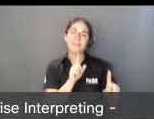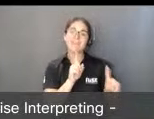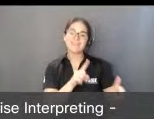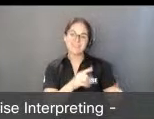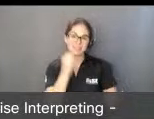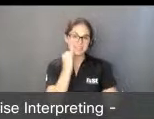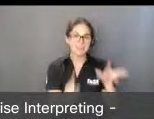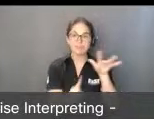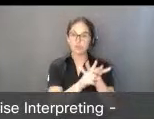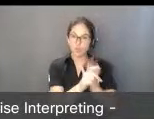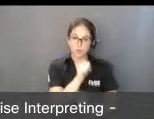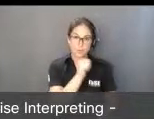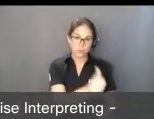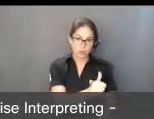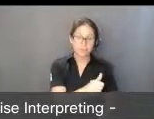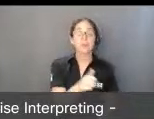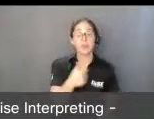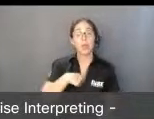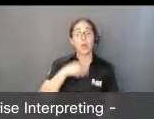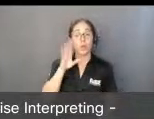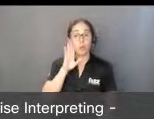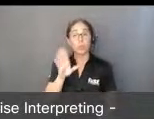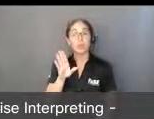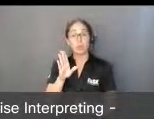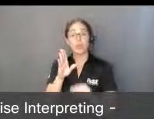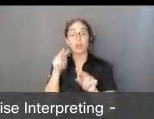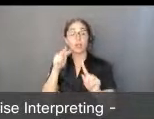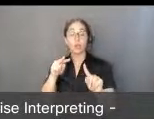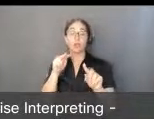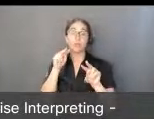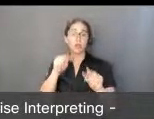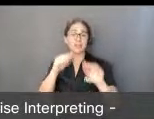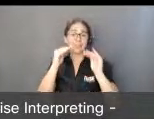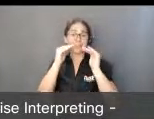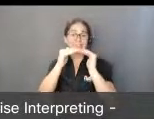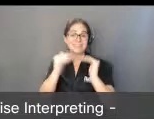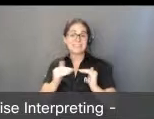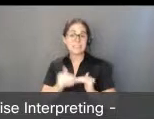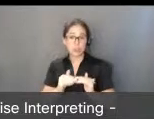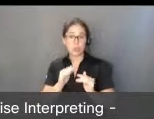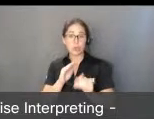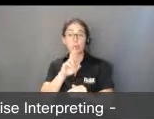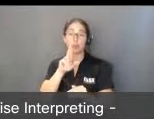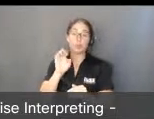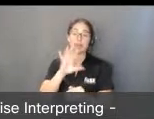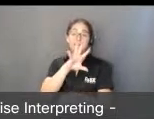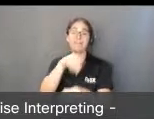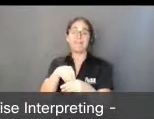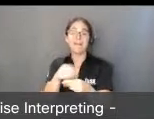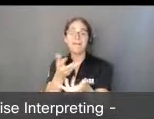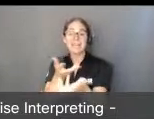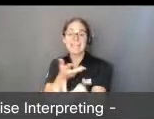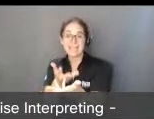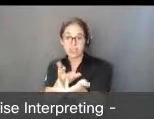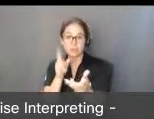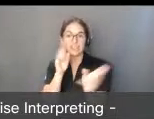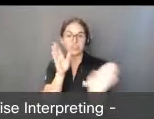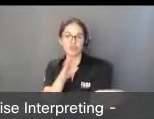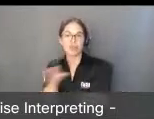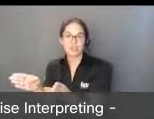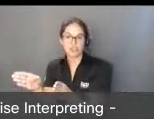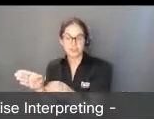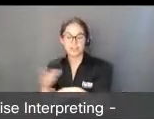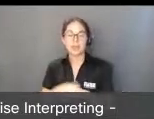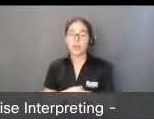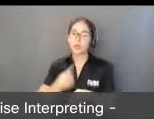kicking in whatever tiered re-engagement strategies the school has come up with and really involving the people. I mean, we